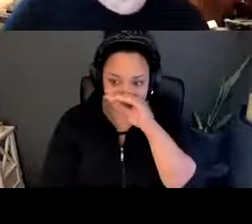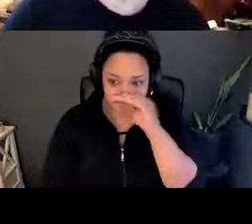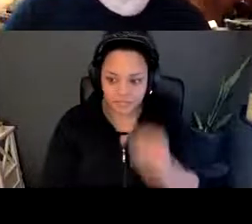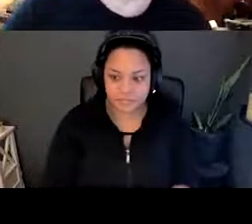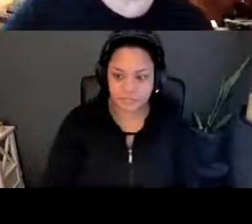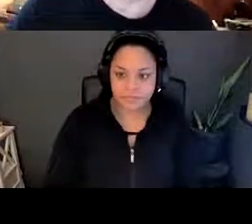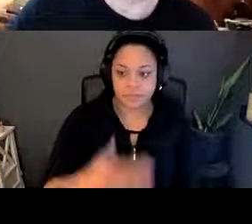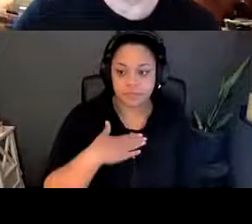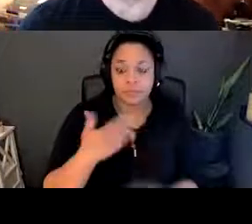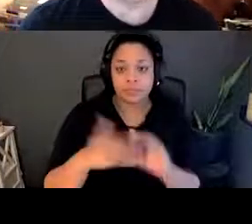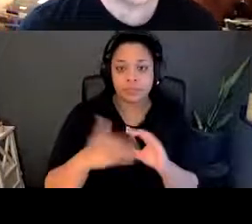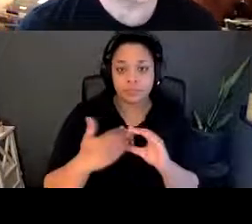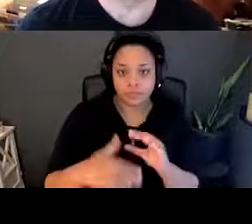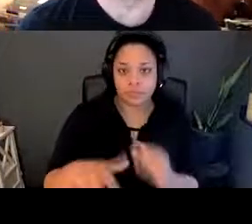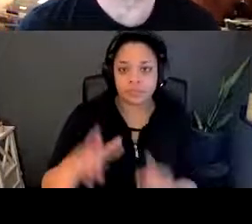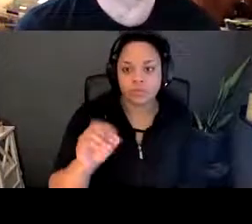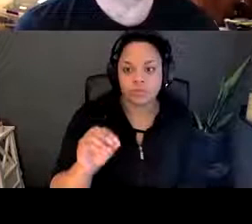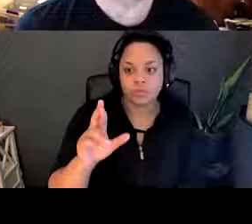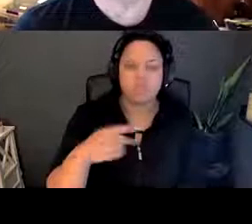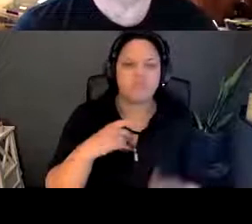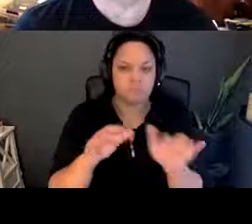Somebody asked my email. It is Rory Reed,